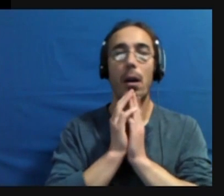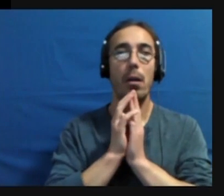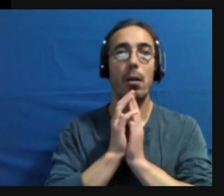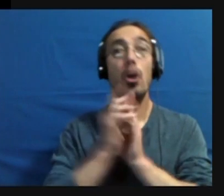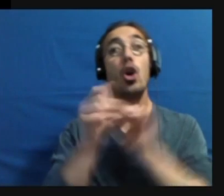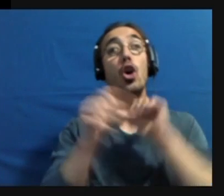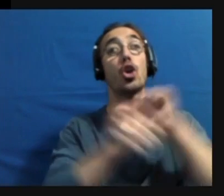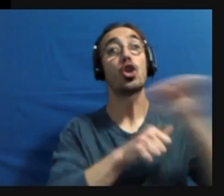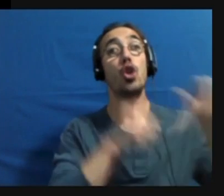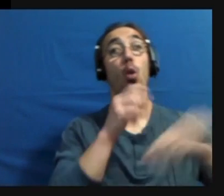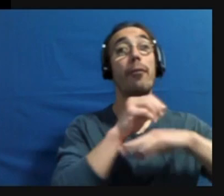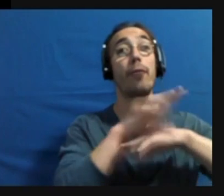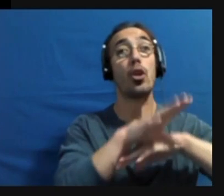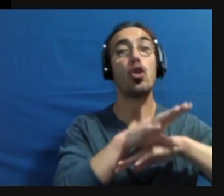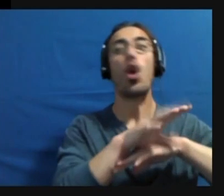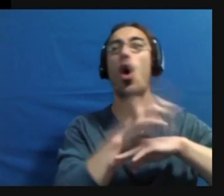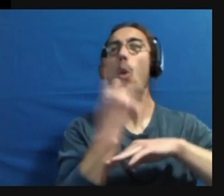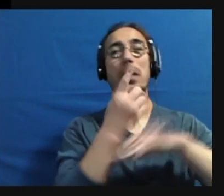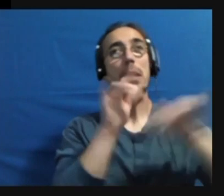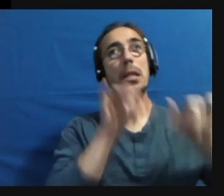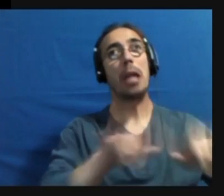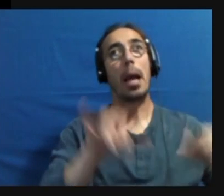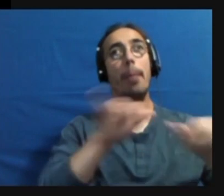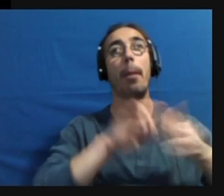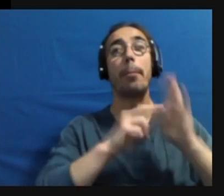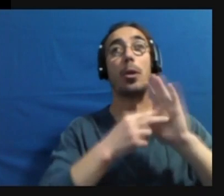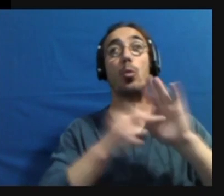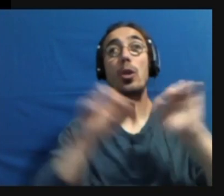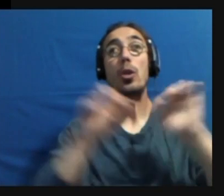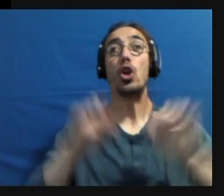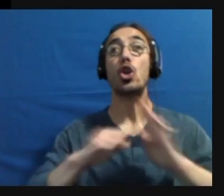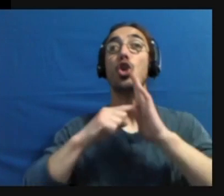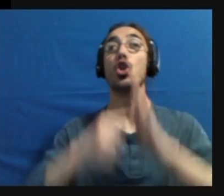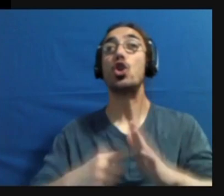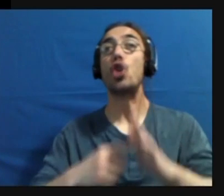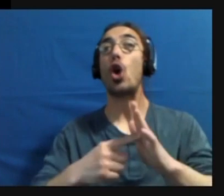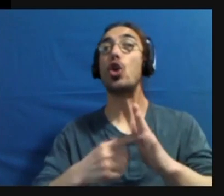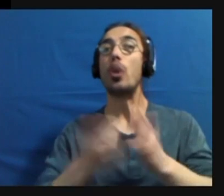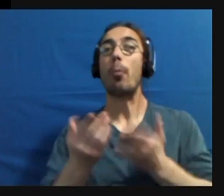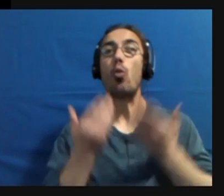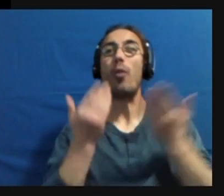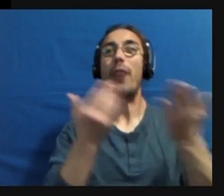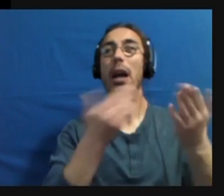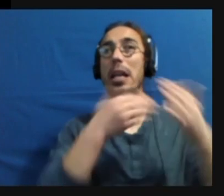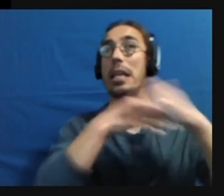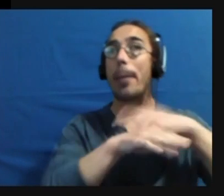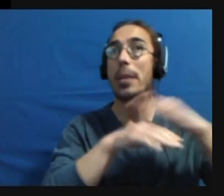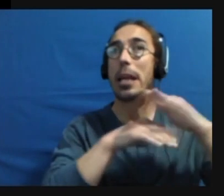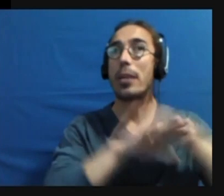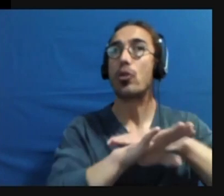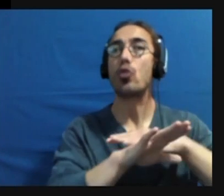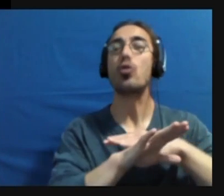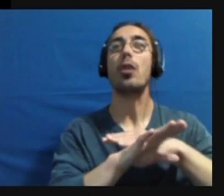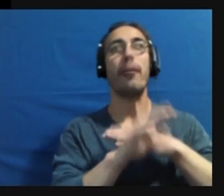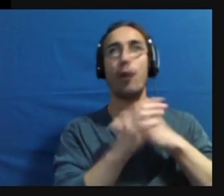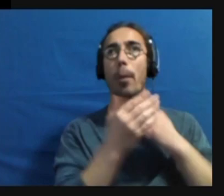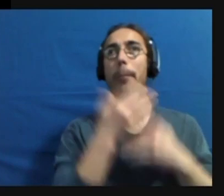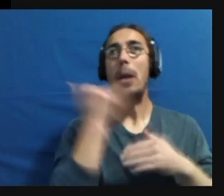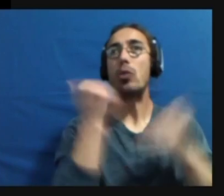social influence and all these things, then we can start to create accommodations to help support a person better. So